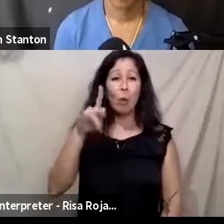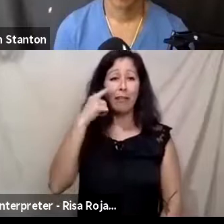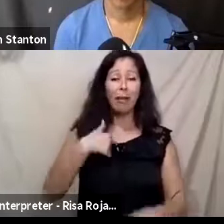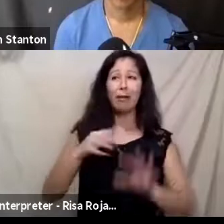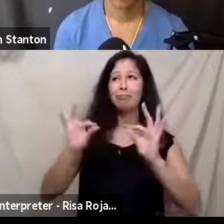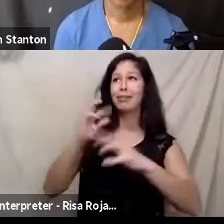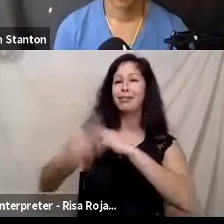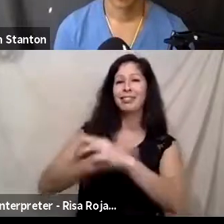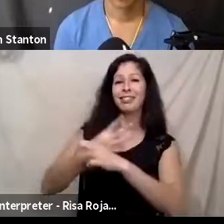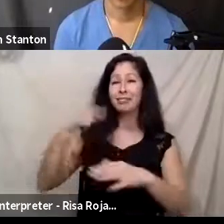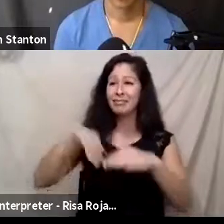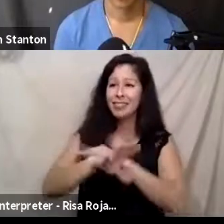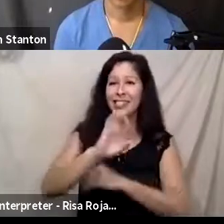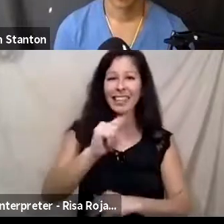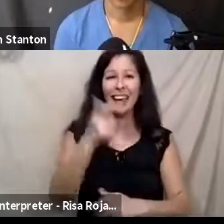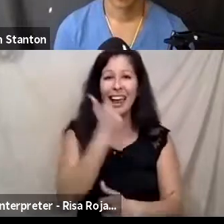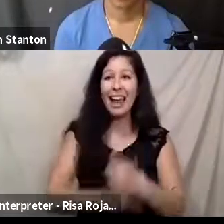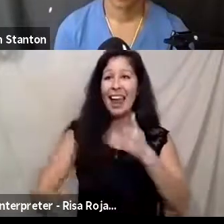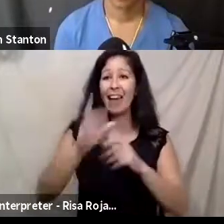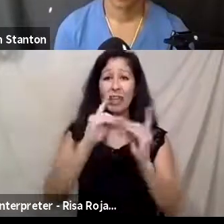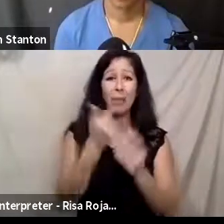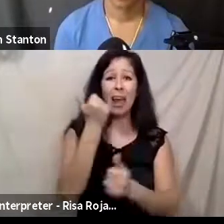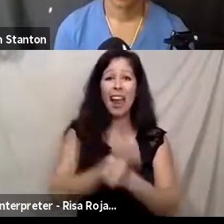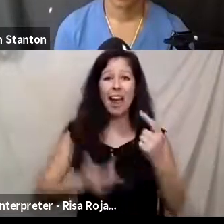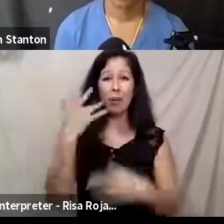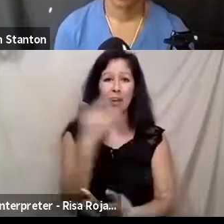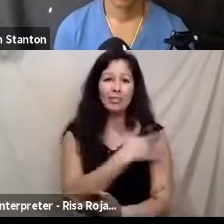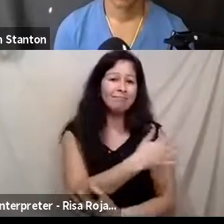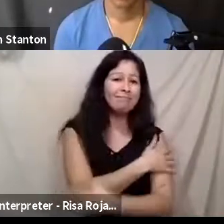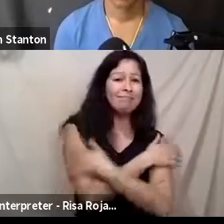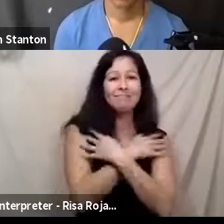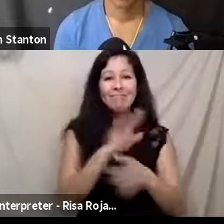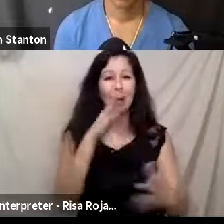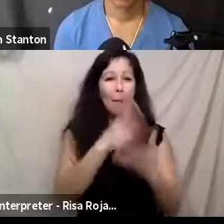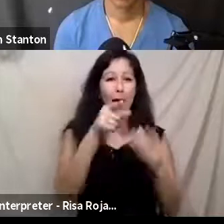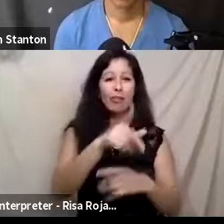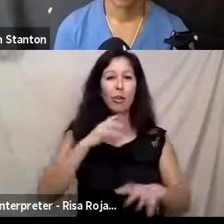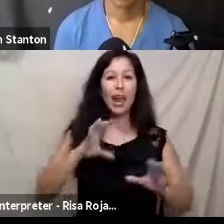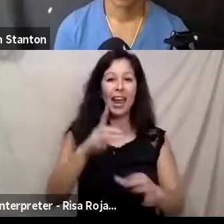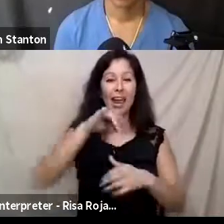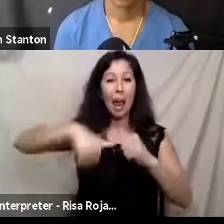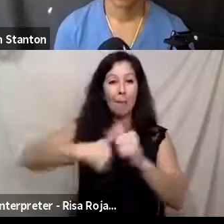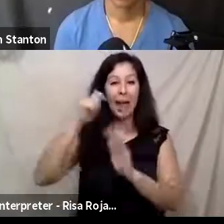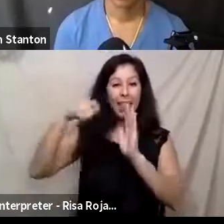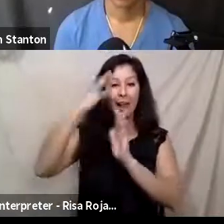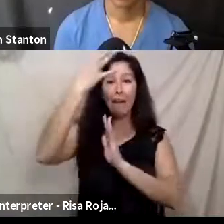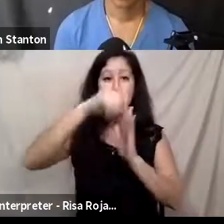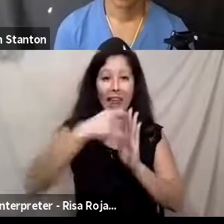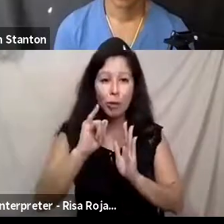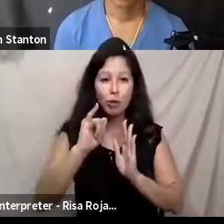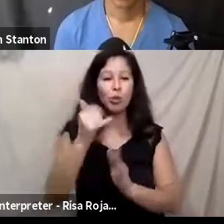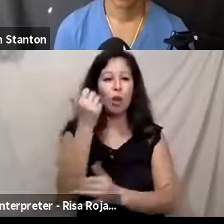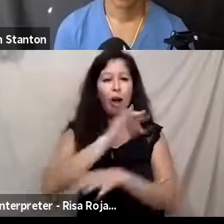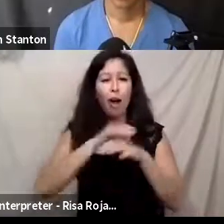know, you walk on set and it's like every single department, everybody touching you and being a part of you when you're acting behind the camera, in front of the camera,